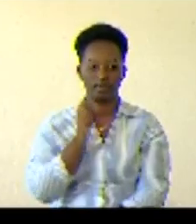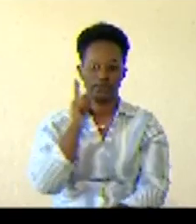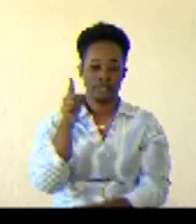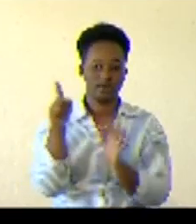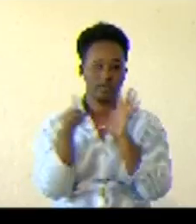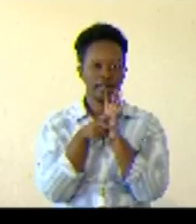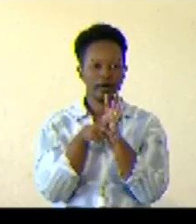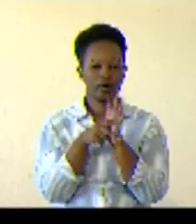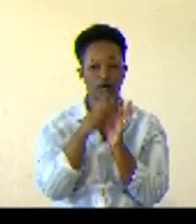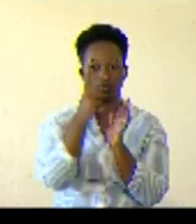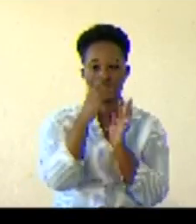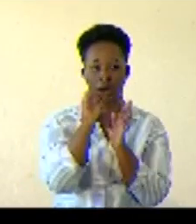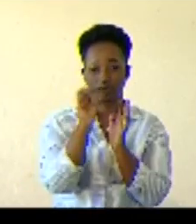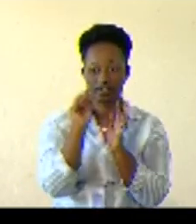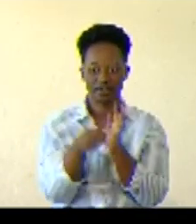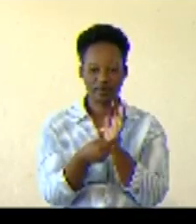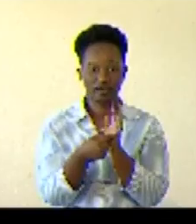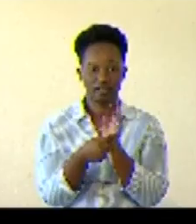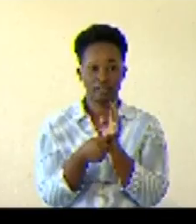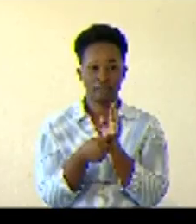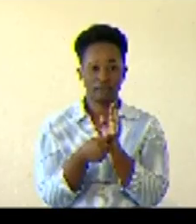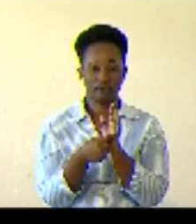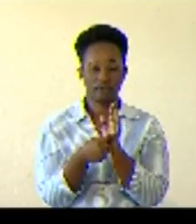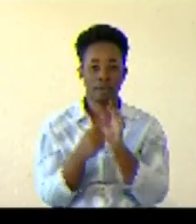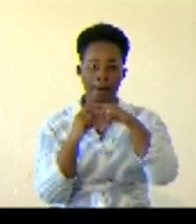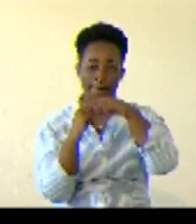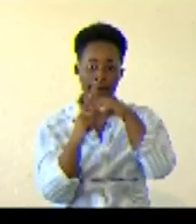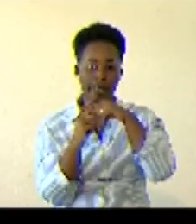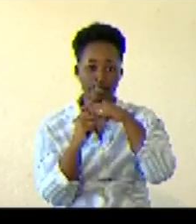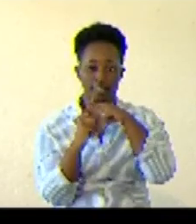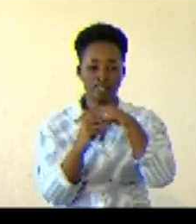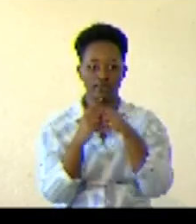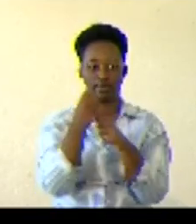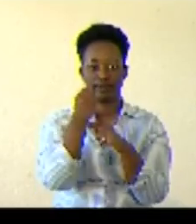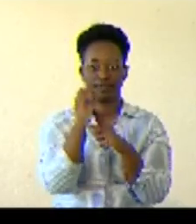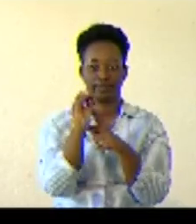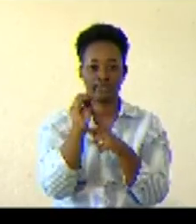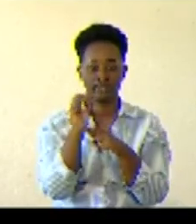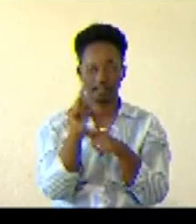be 200,000 Rwandan francs plus the